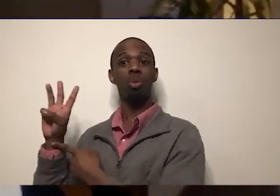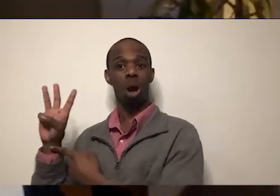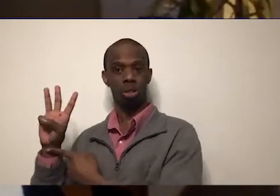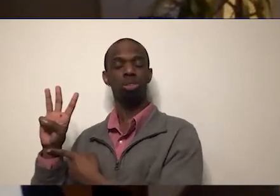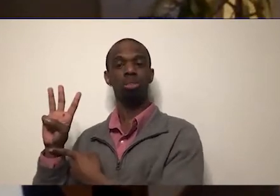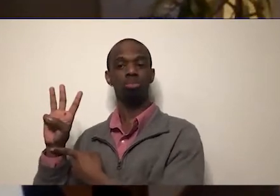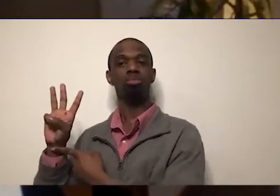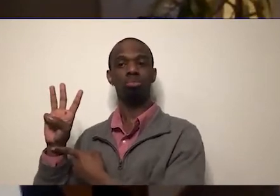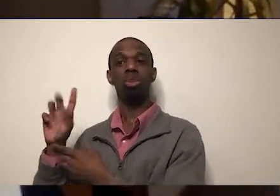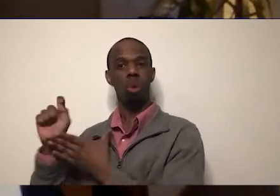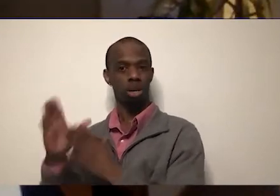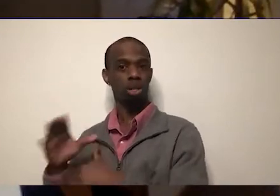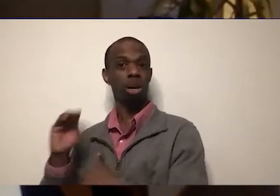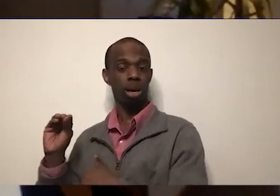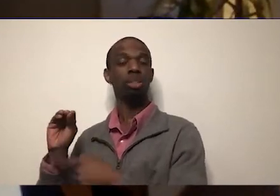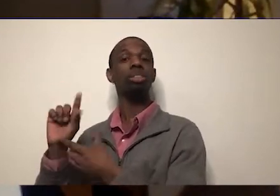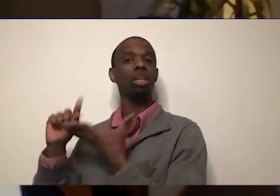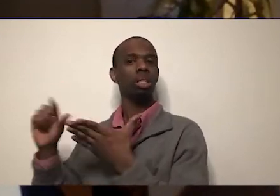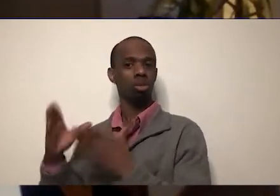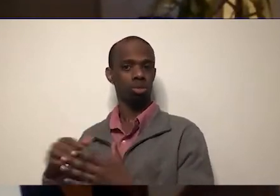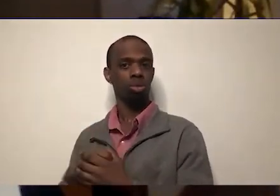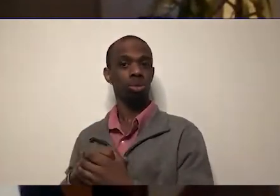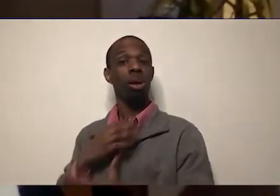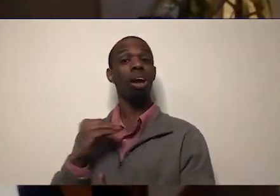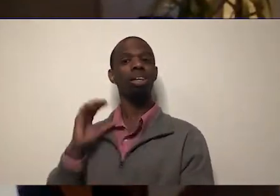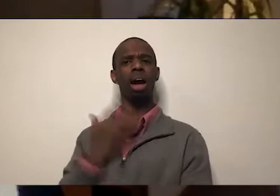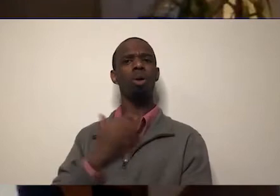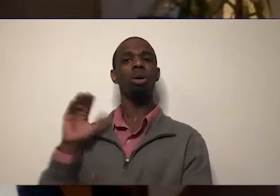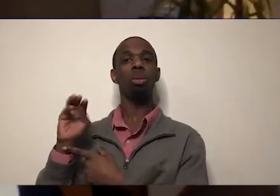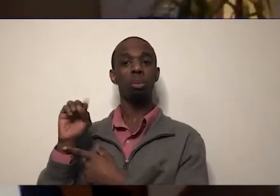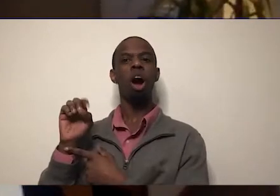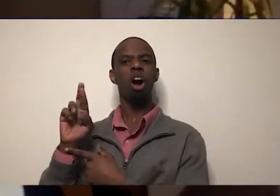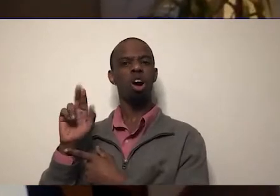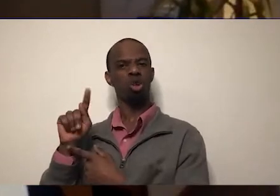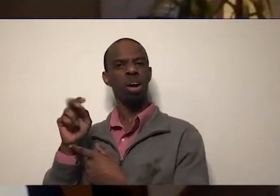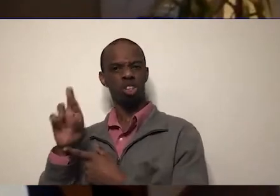Cockburn, associate professor of Columbia University School of Social Work.